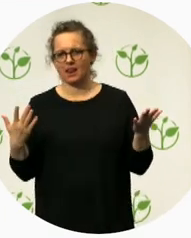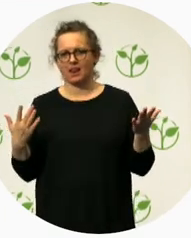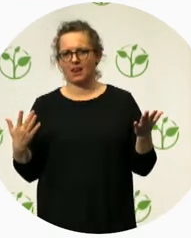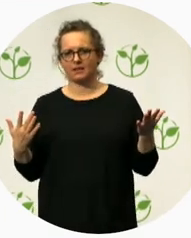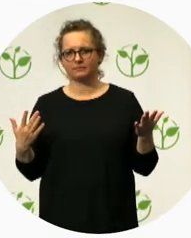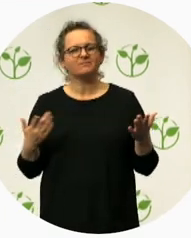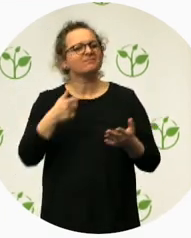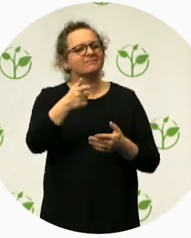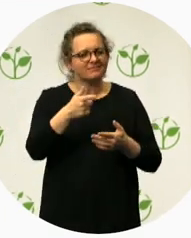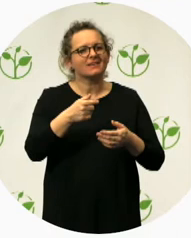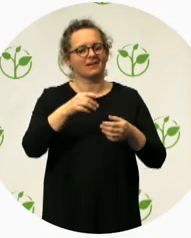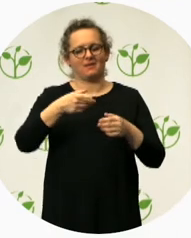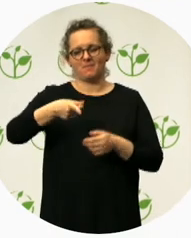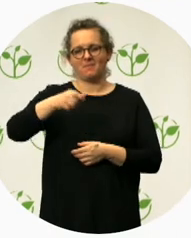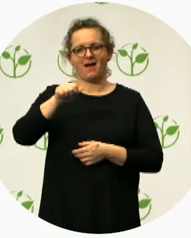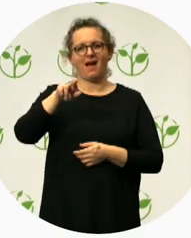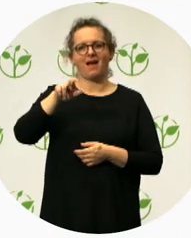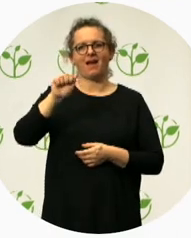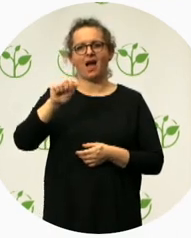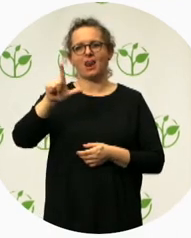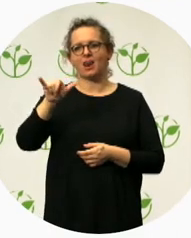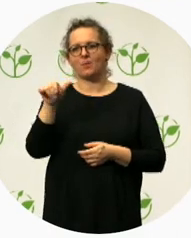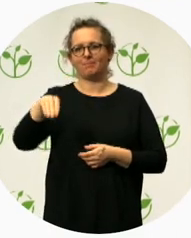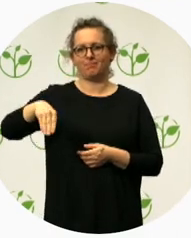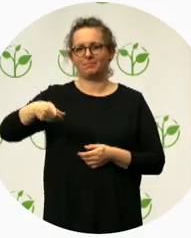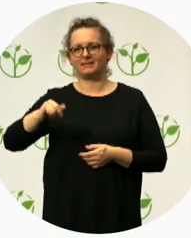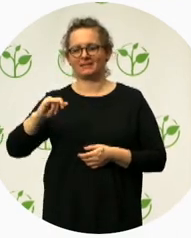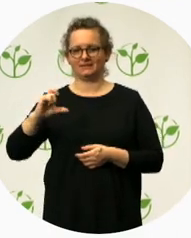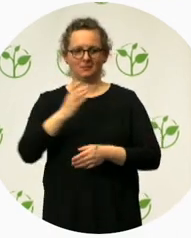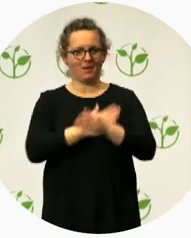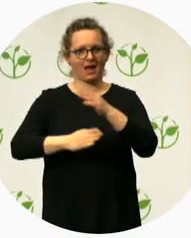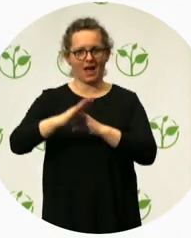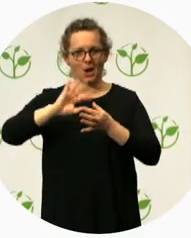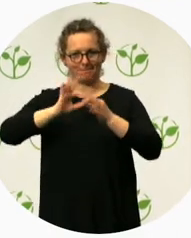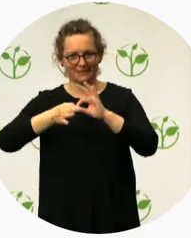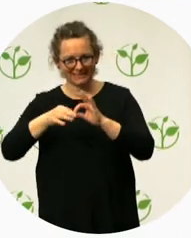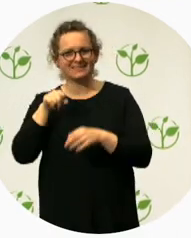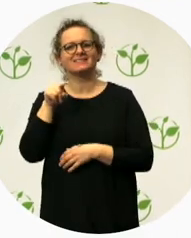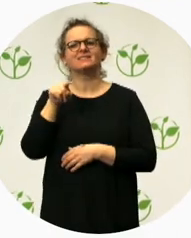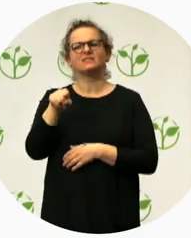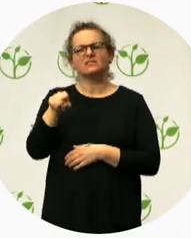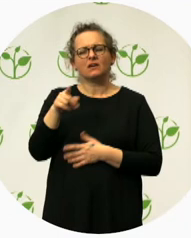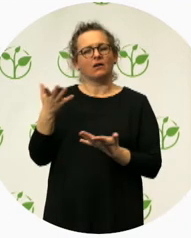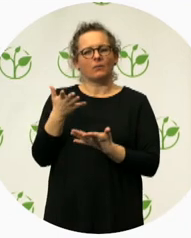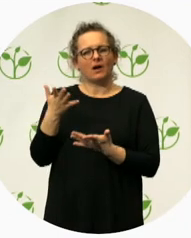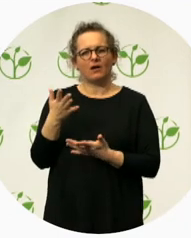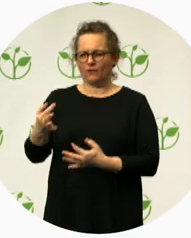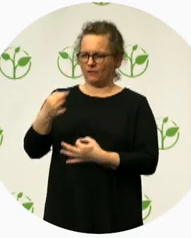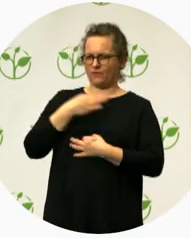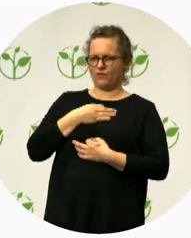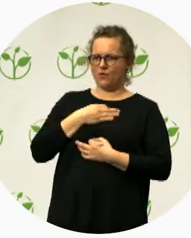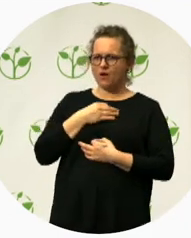metaphor, in my opinion, it's useless to cheer, to feel moved, or to feel